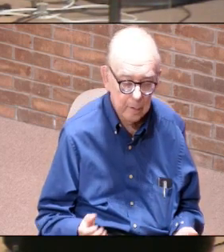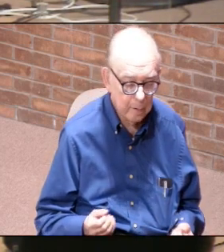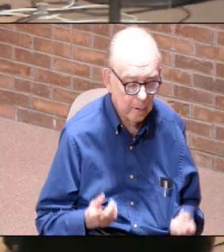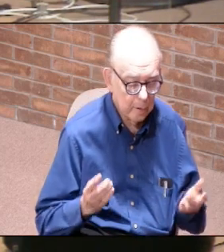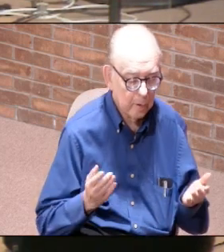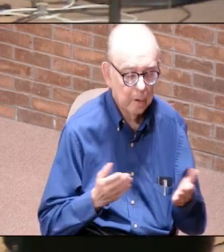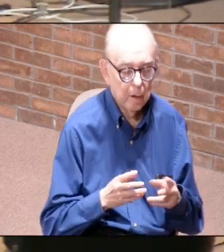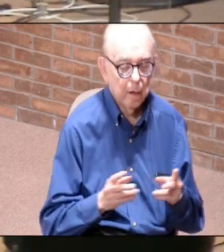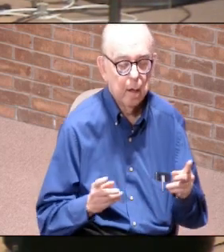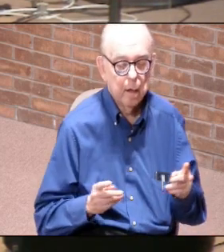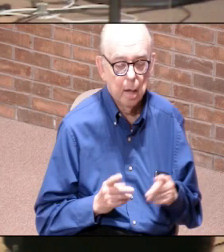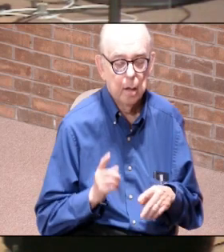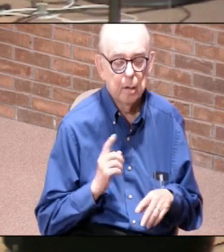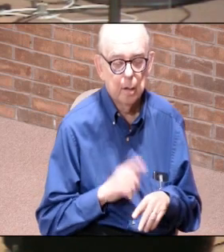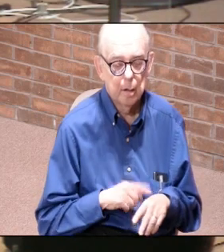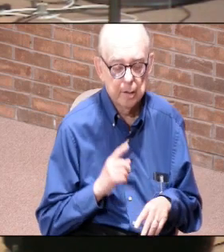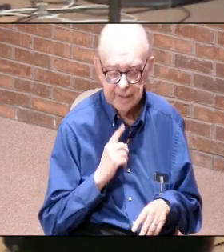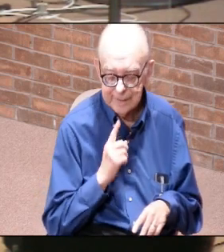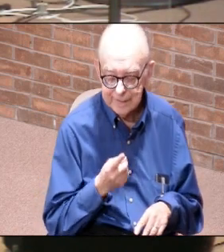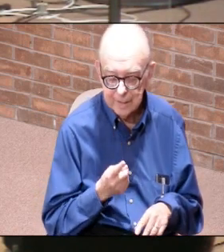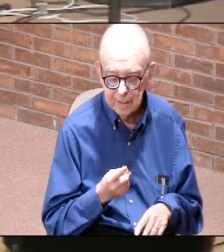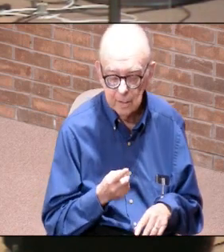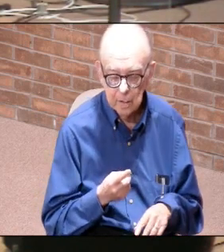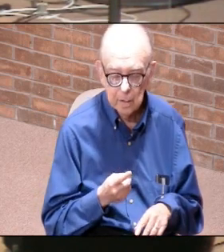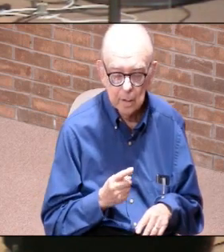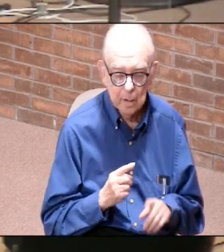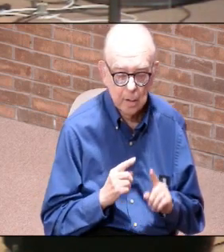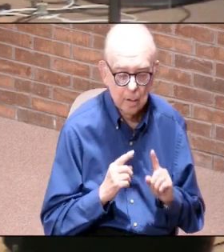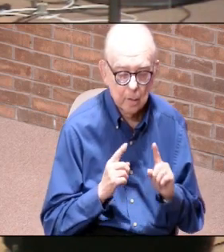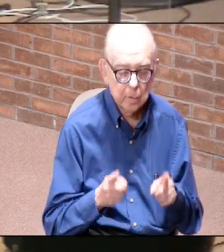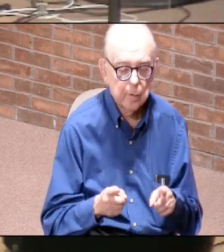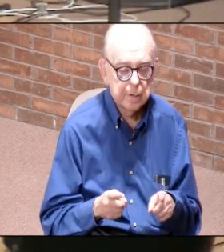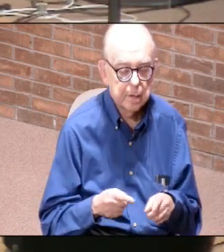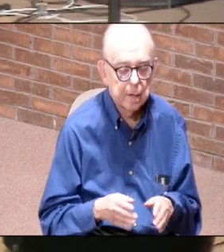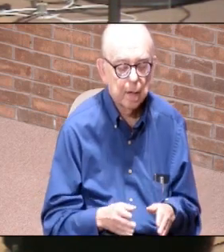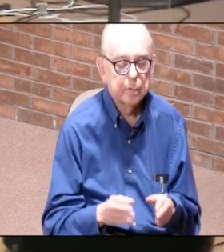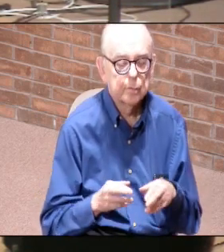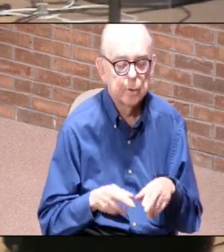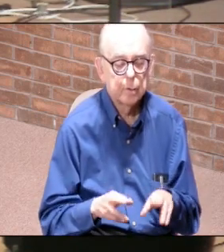How many places and times have you seen going down the road?